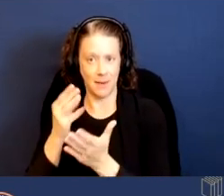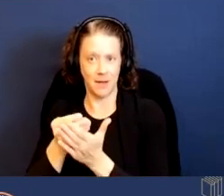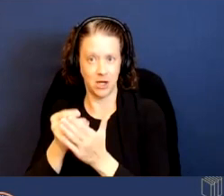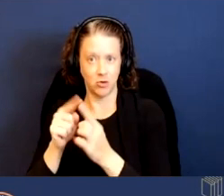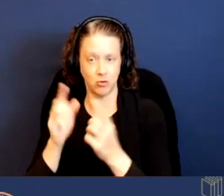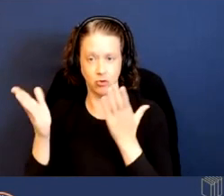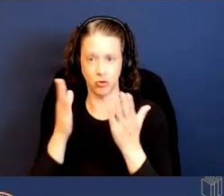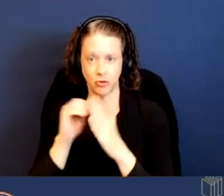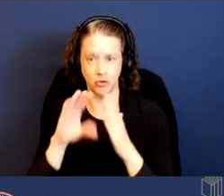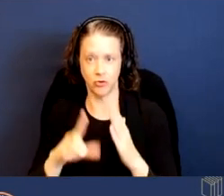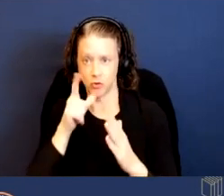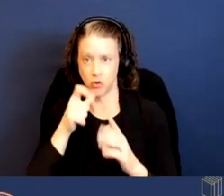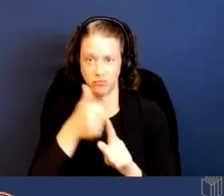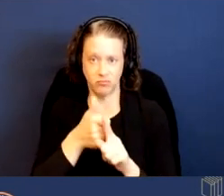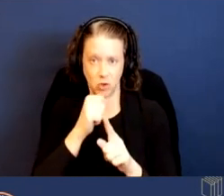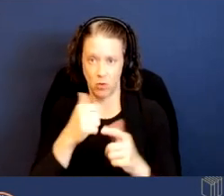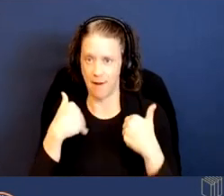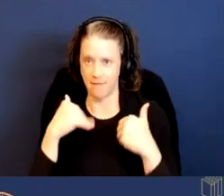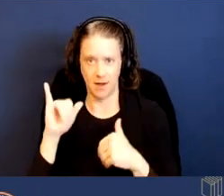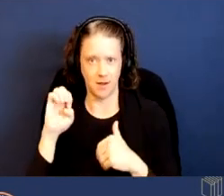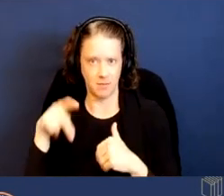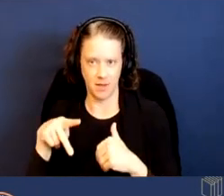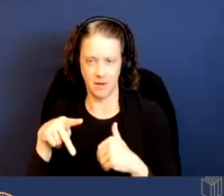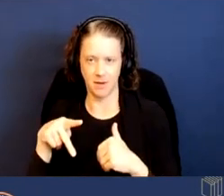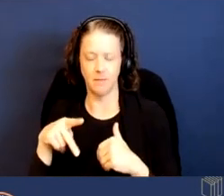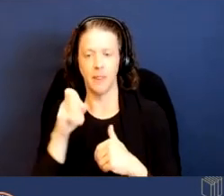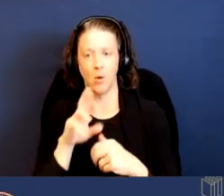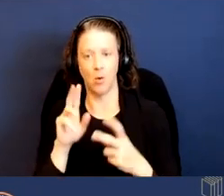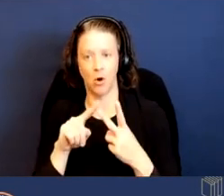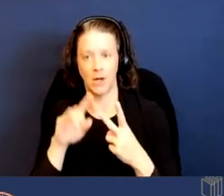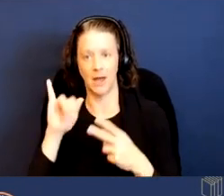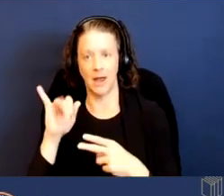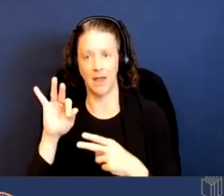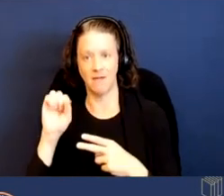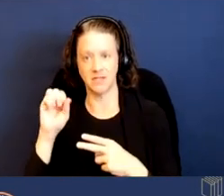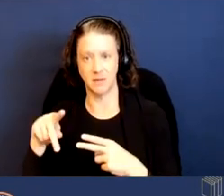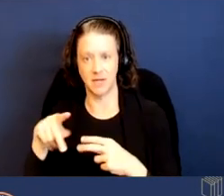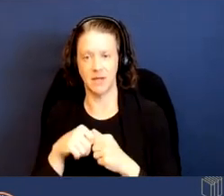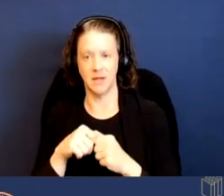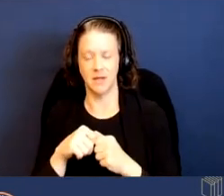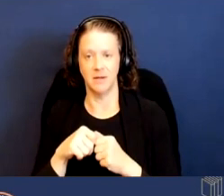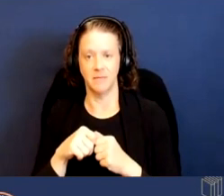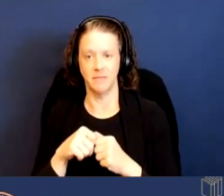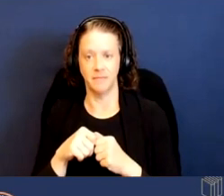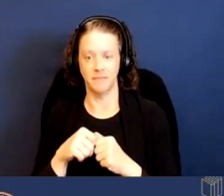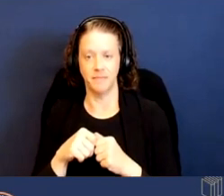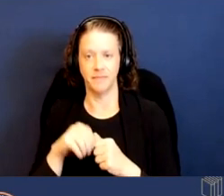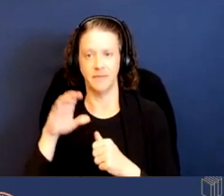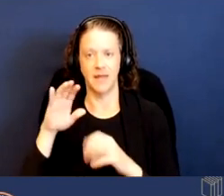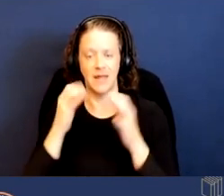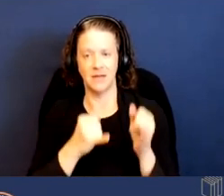have an IEP, an individualized education program, or an IFSP, individual family services plan.